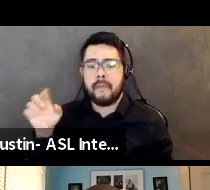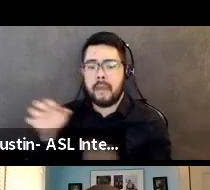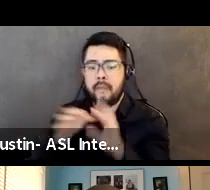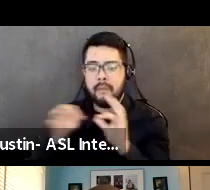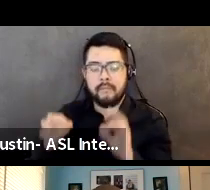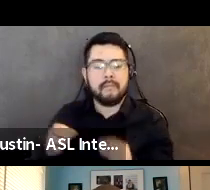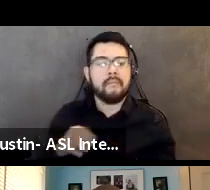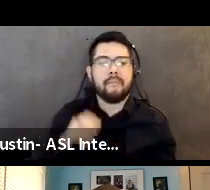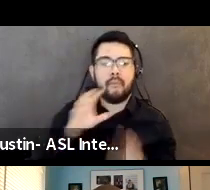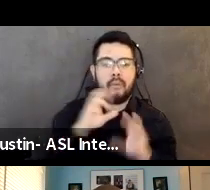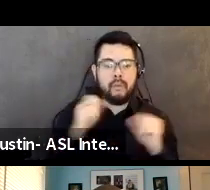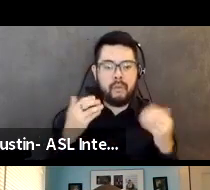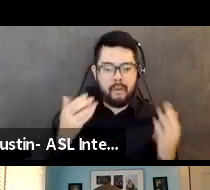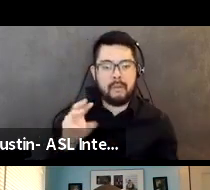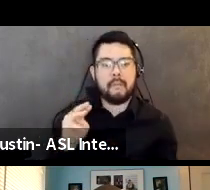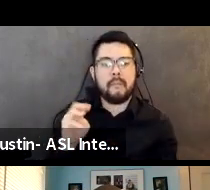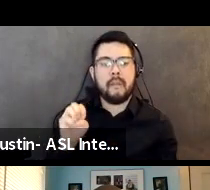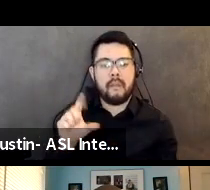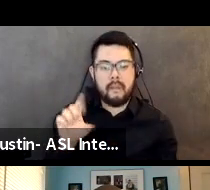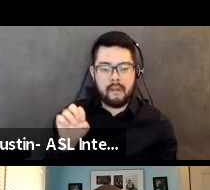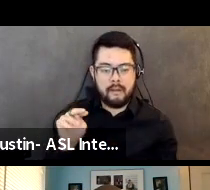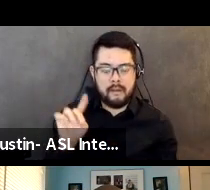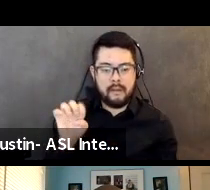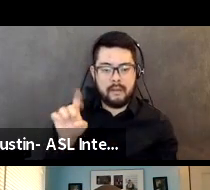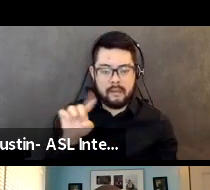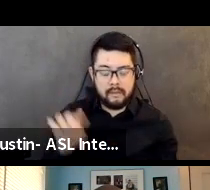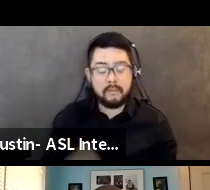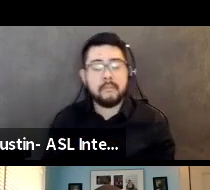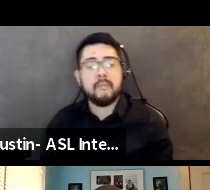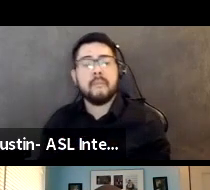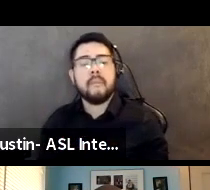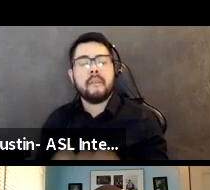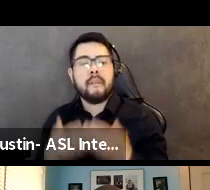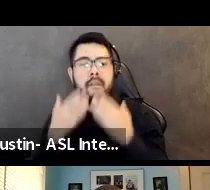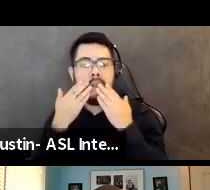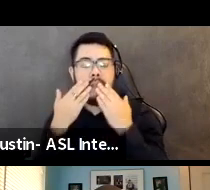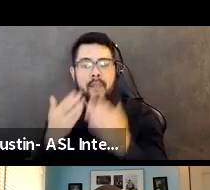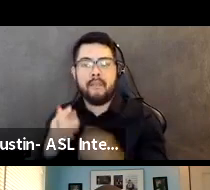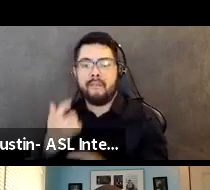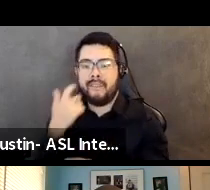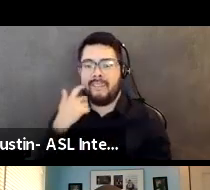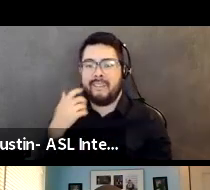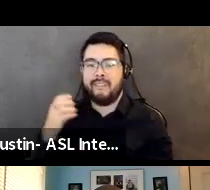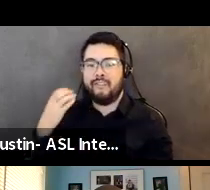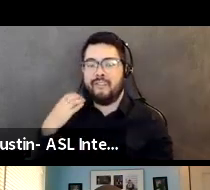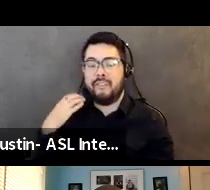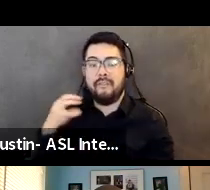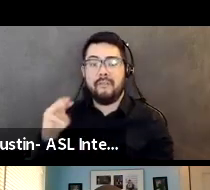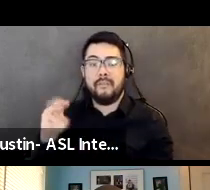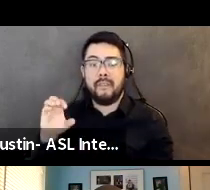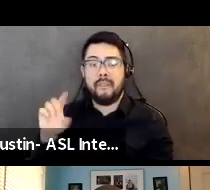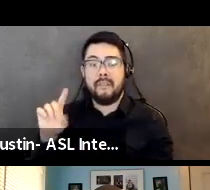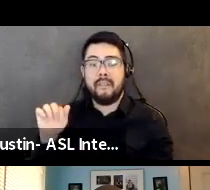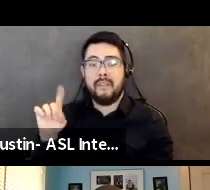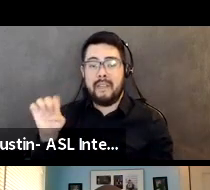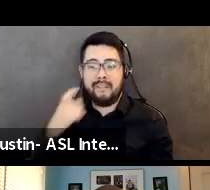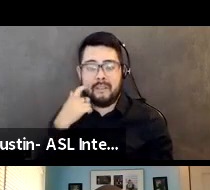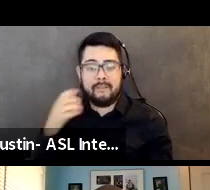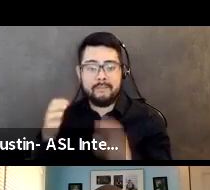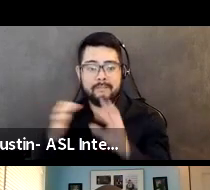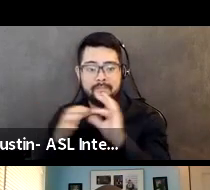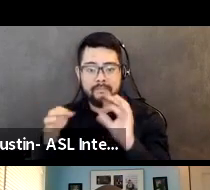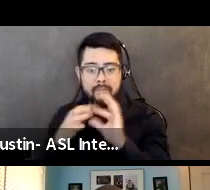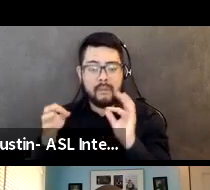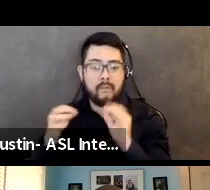i also wanted to um show appreciation for the announcement that chief mcdade made regarding you know moving